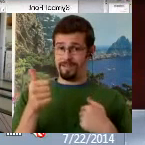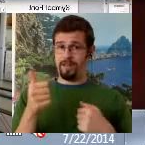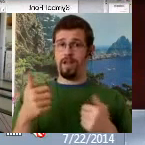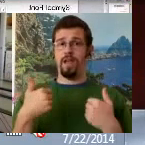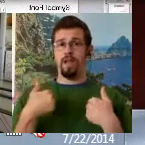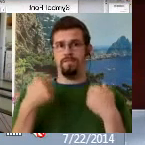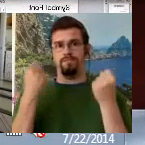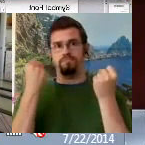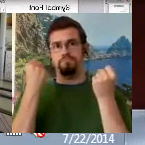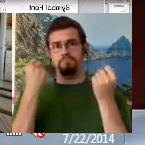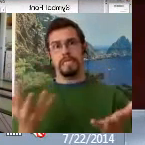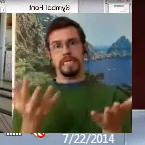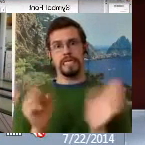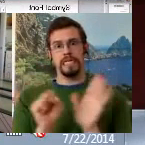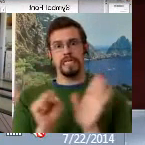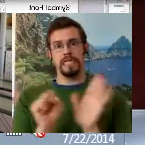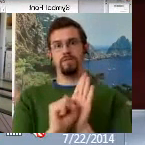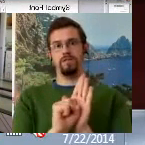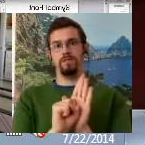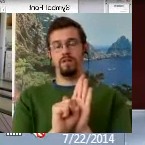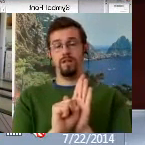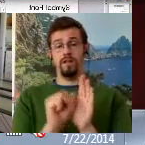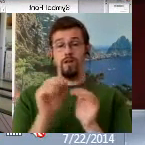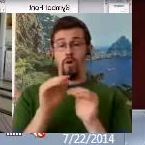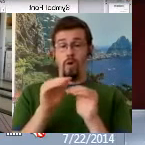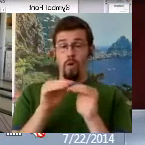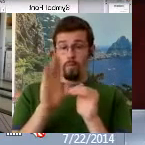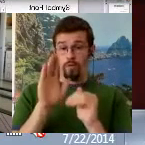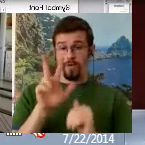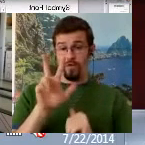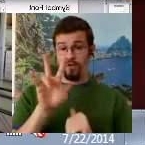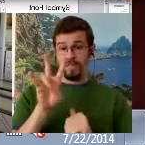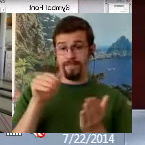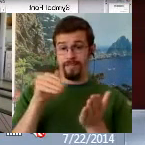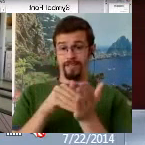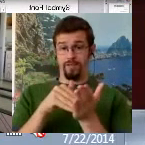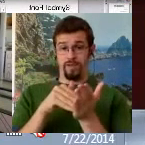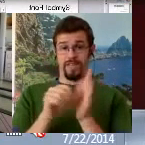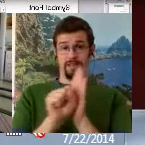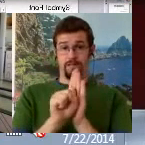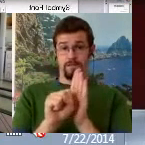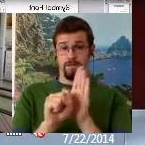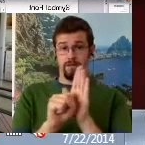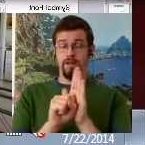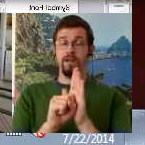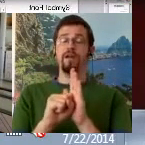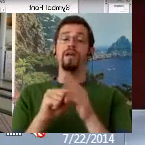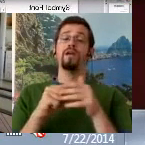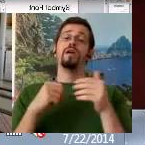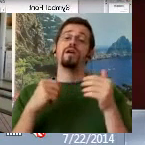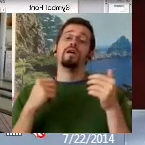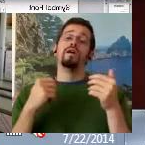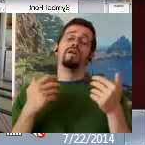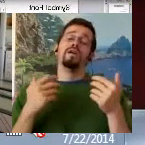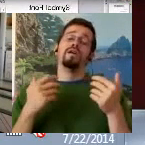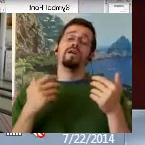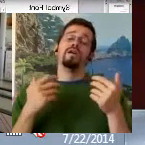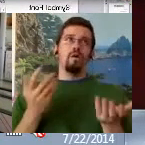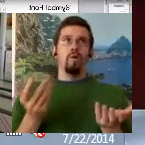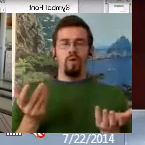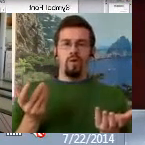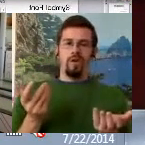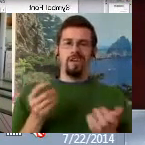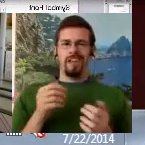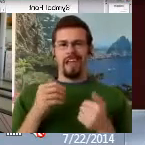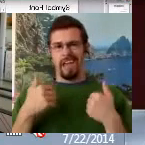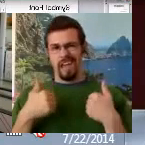of symbols. There's over 37,000 symbols. Rather than having a character for